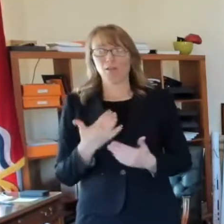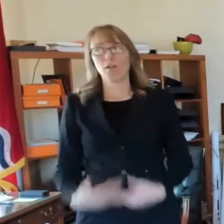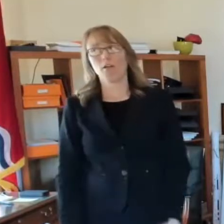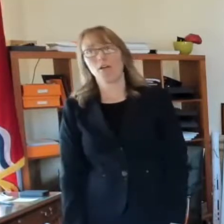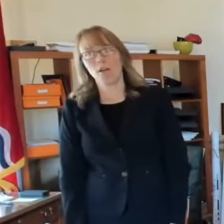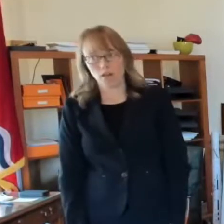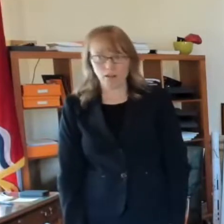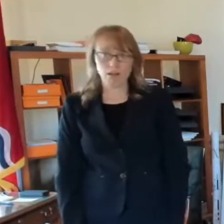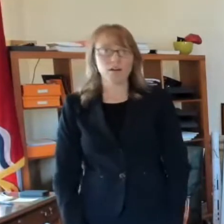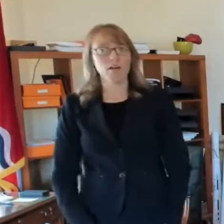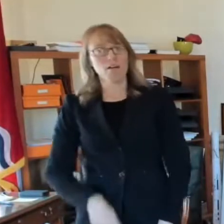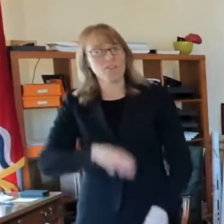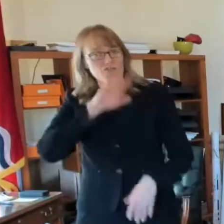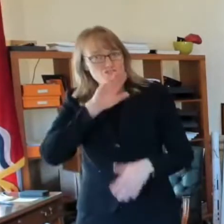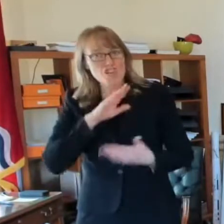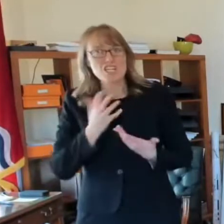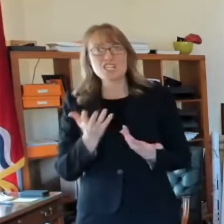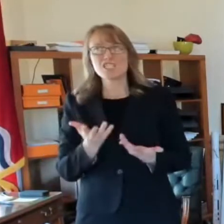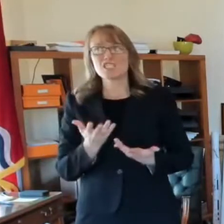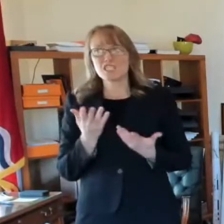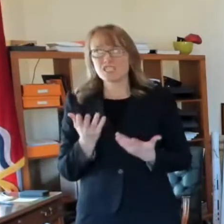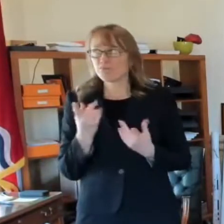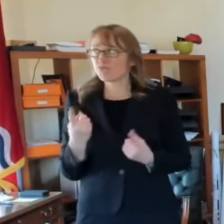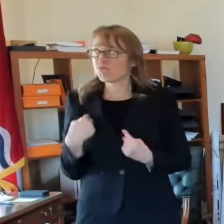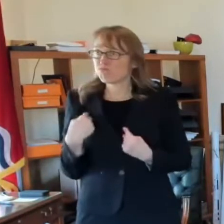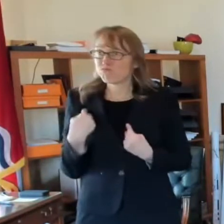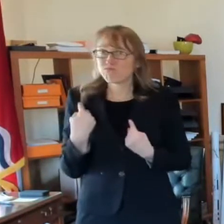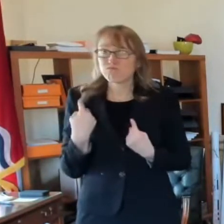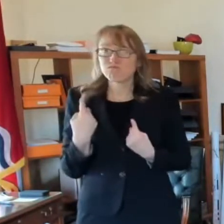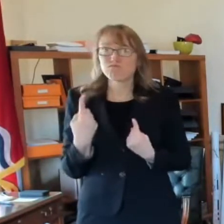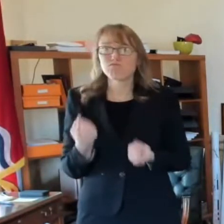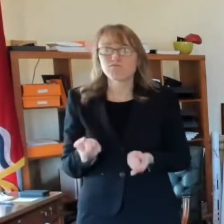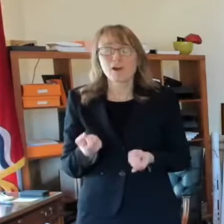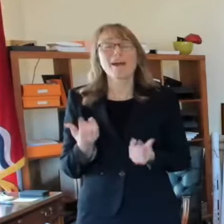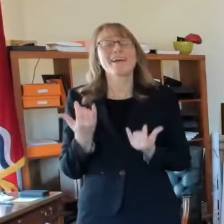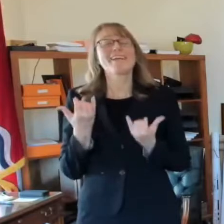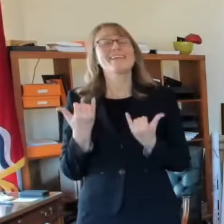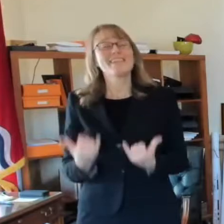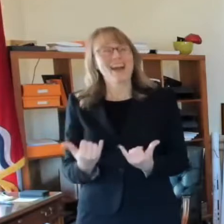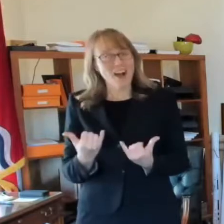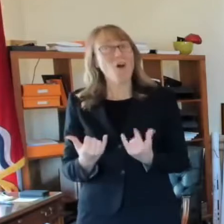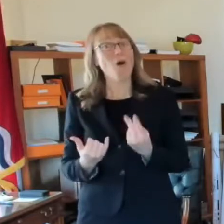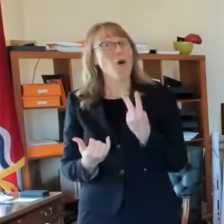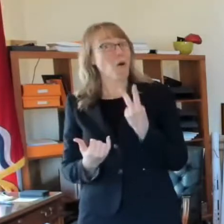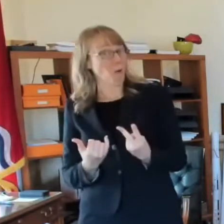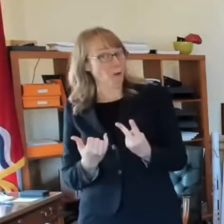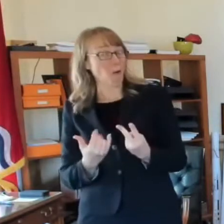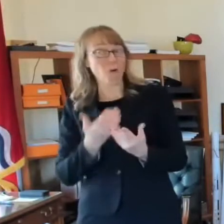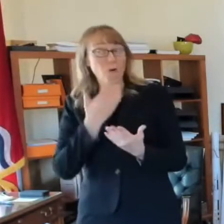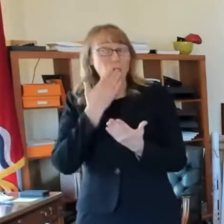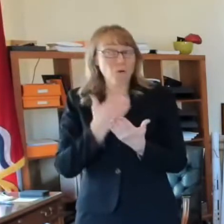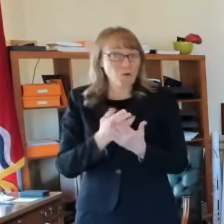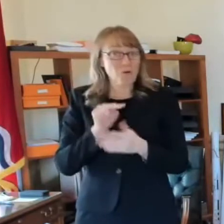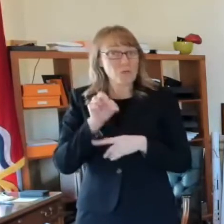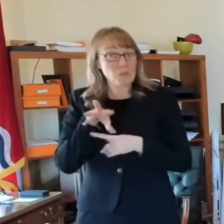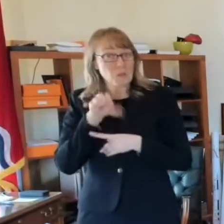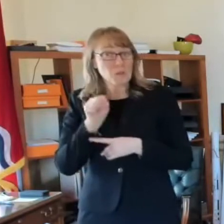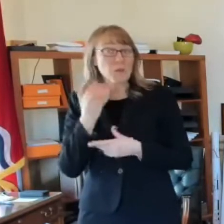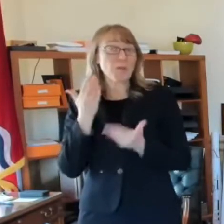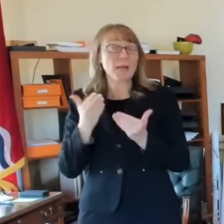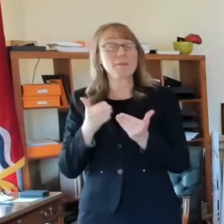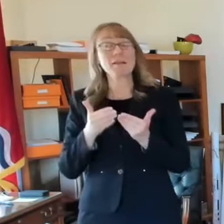and family and that sort of thing. It's encouraging to be able to look forward to maybe the first of the year, or at least the first quarter. We